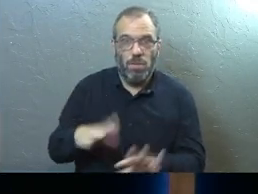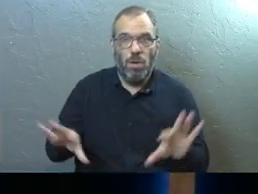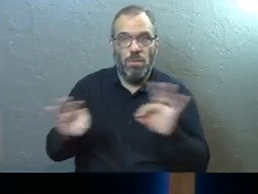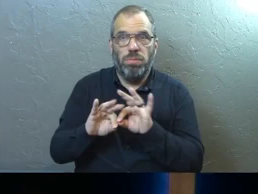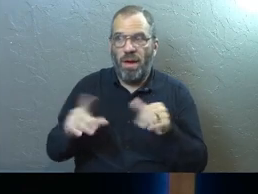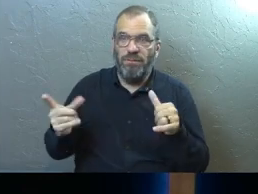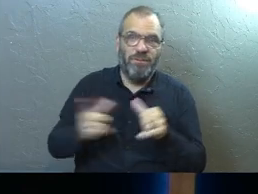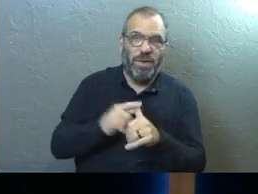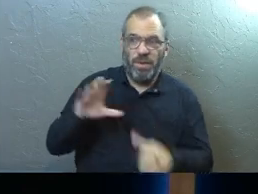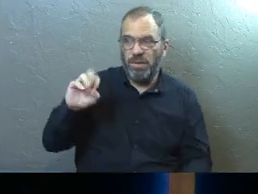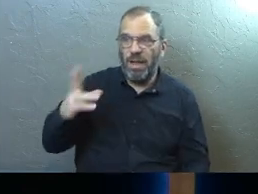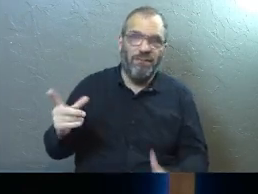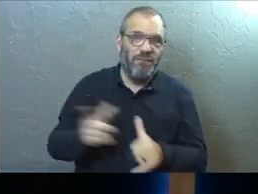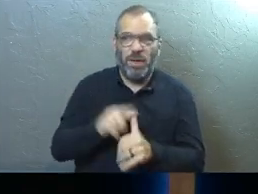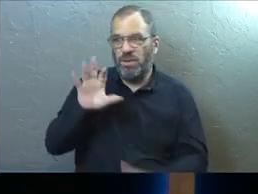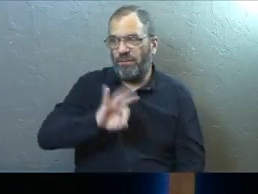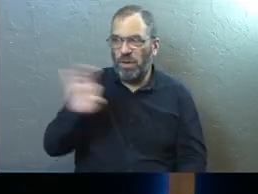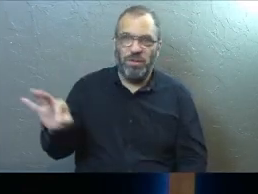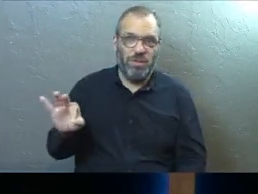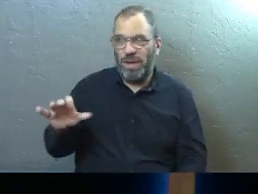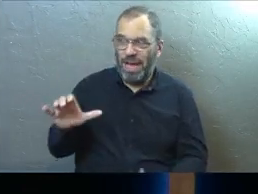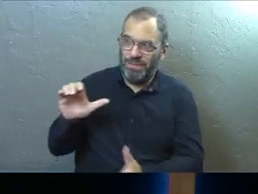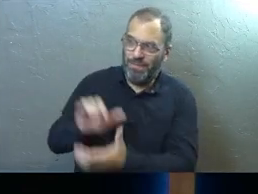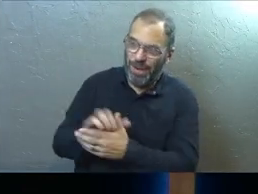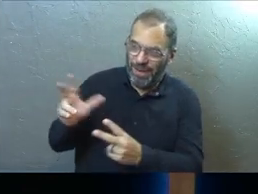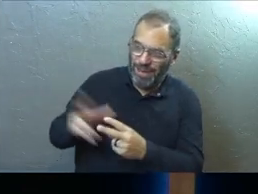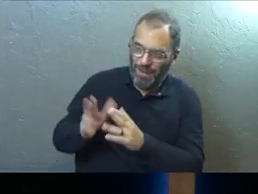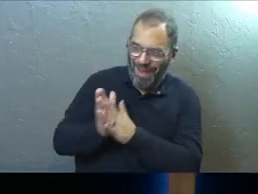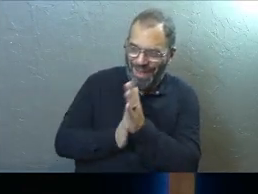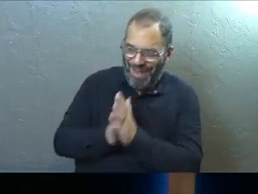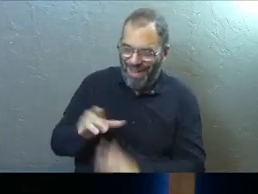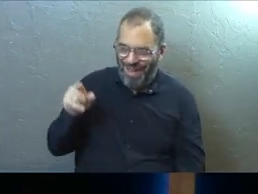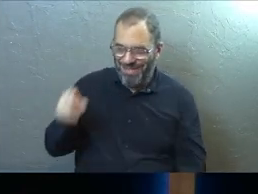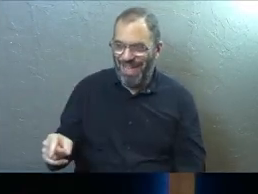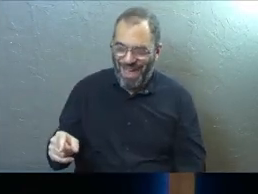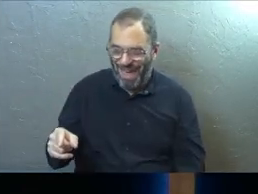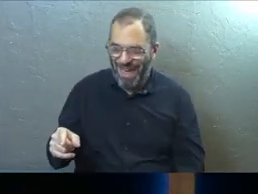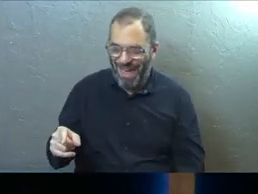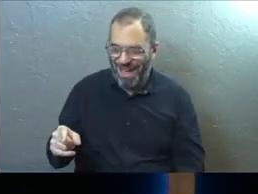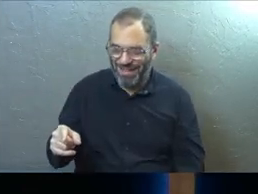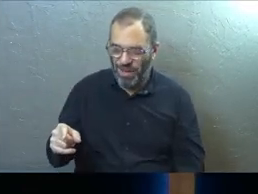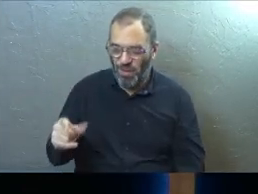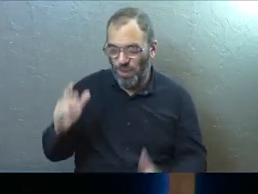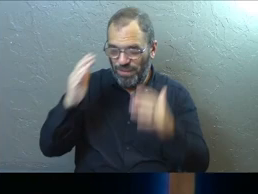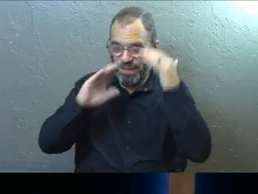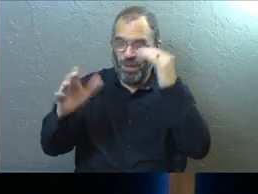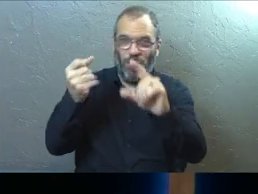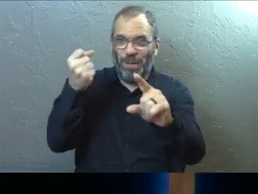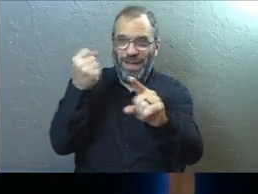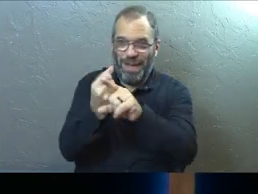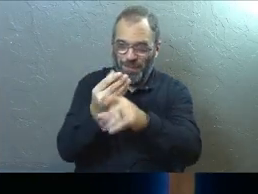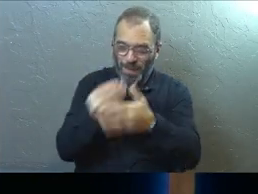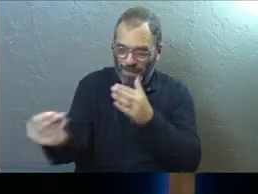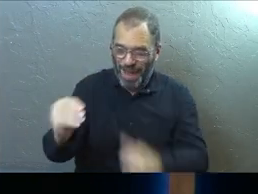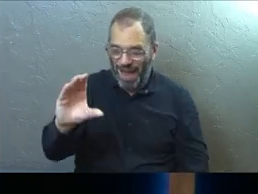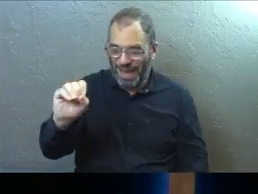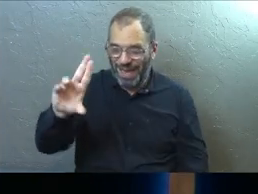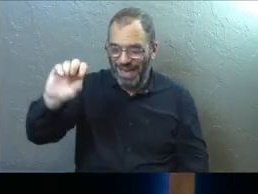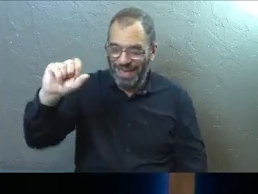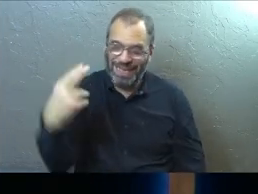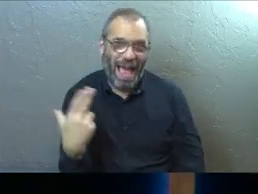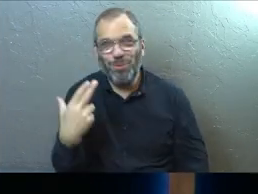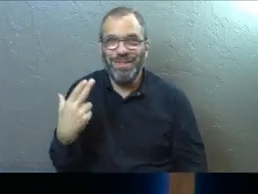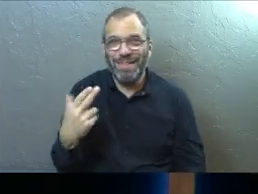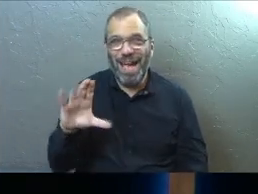okay? Like the first furniture purchase as a married couple, we were like, this is adulthood. We've made it. We're buying a couch. You know what I